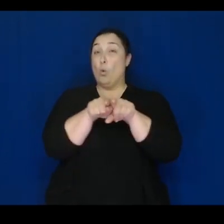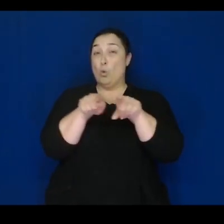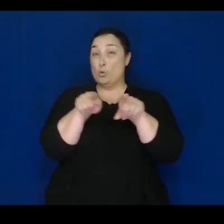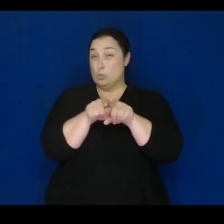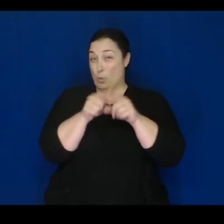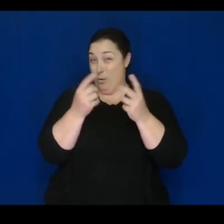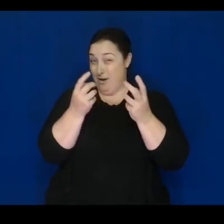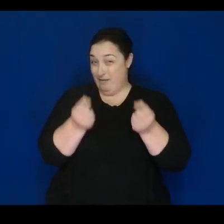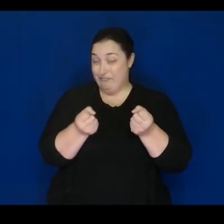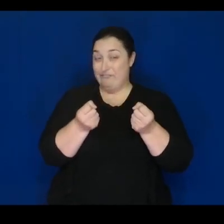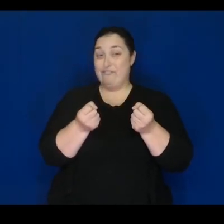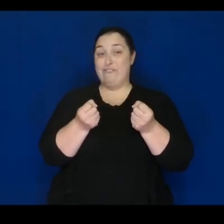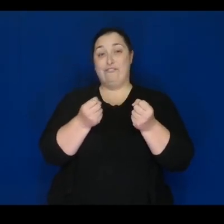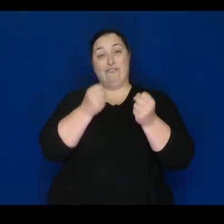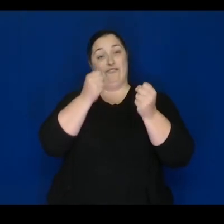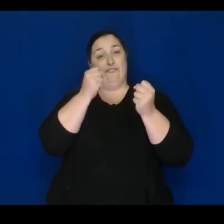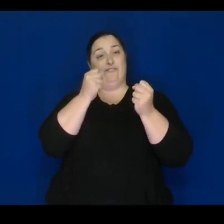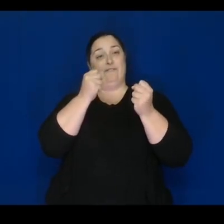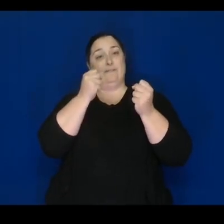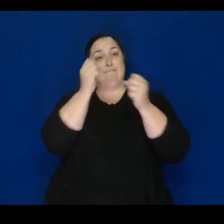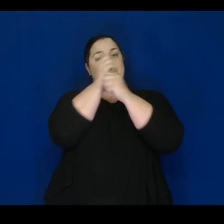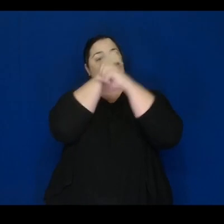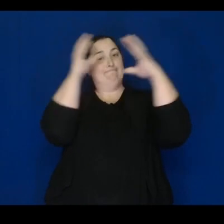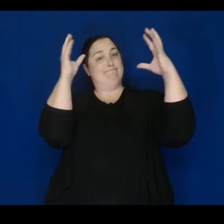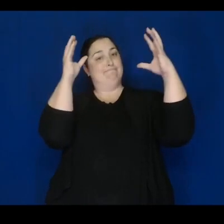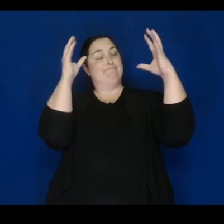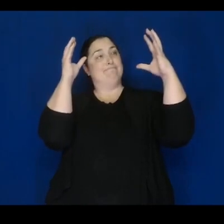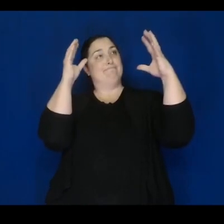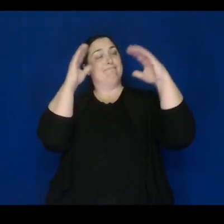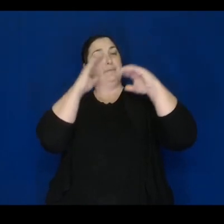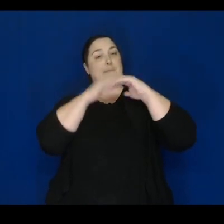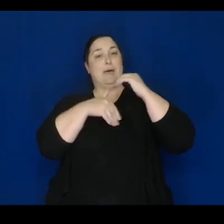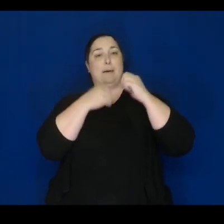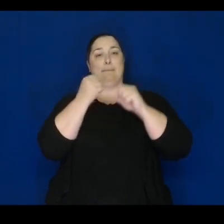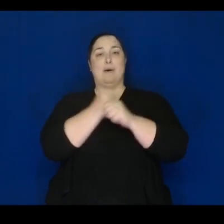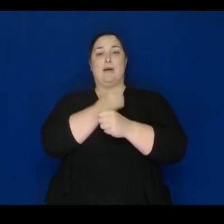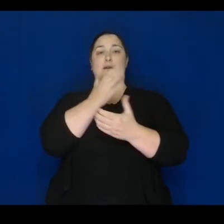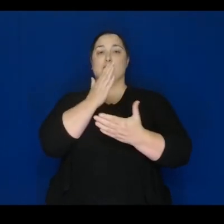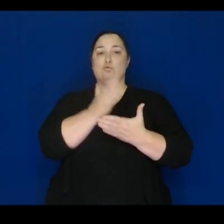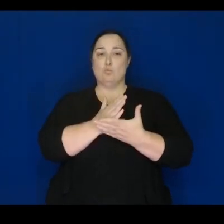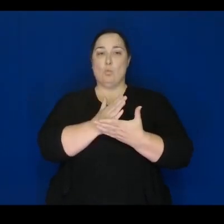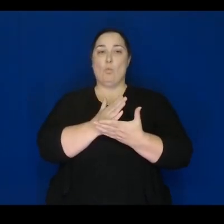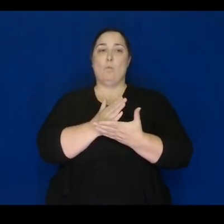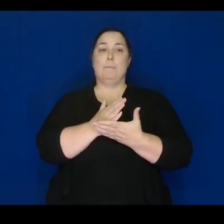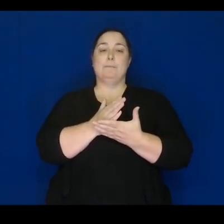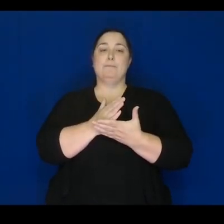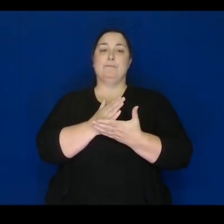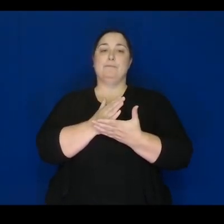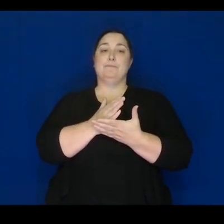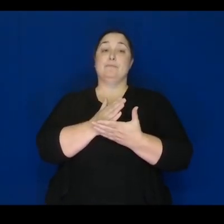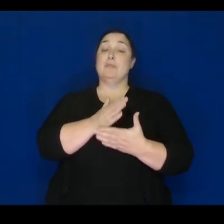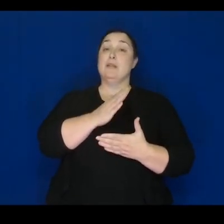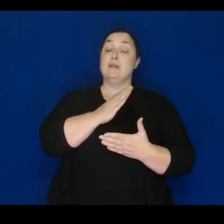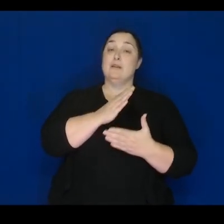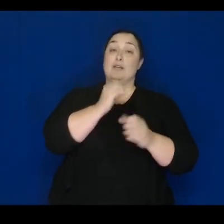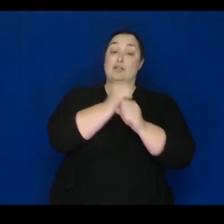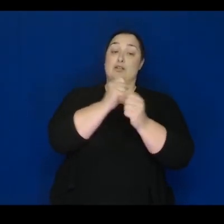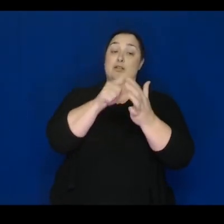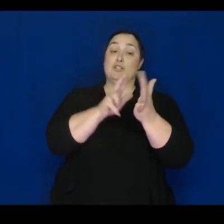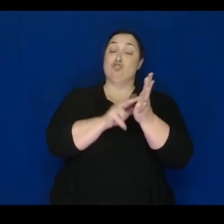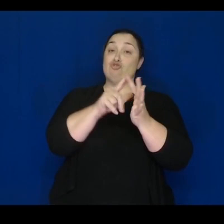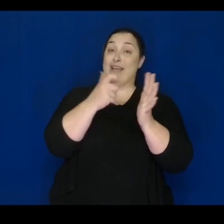mind with this principle is ensuring that we have, gender